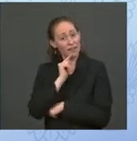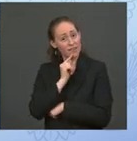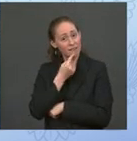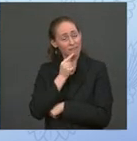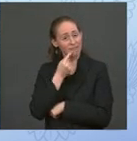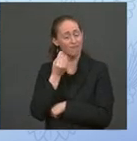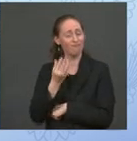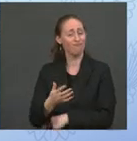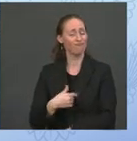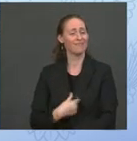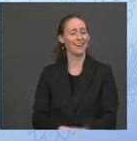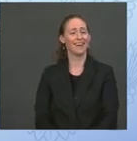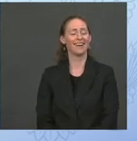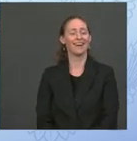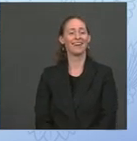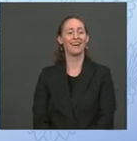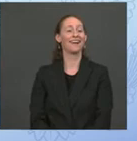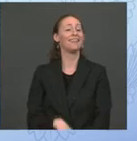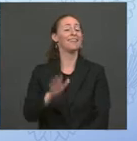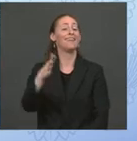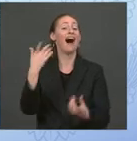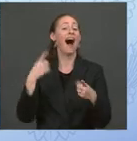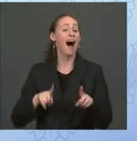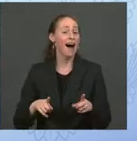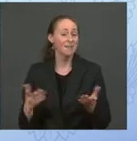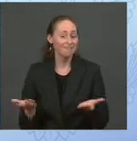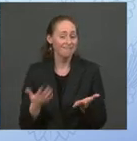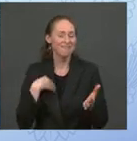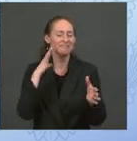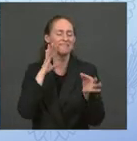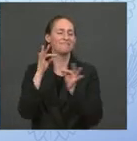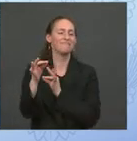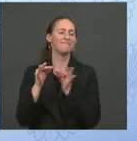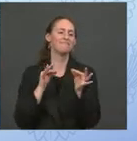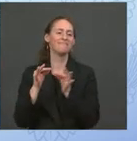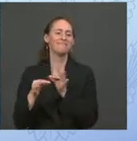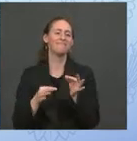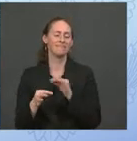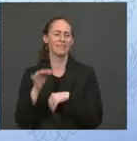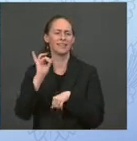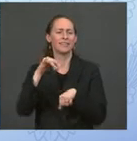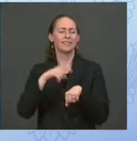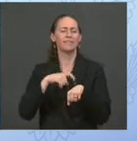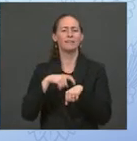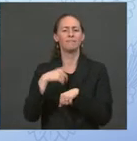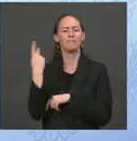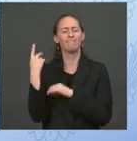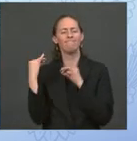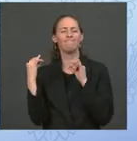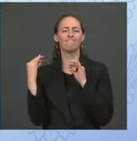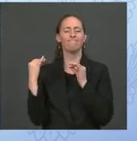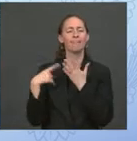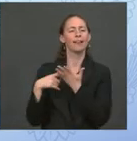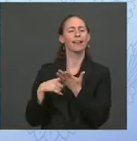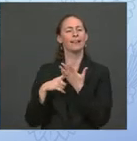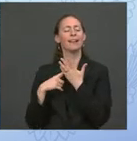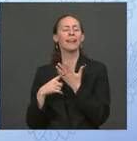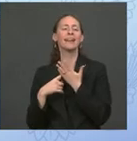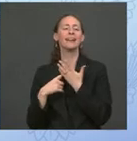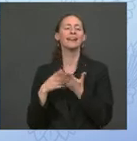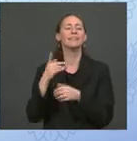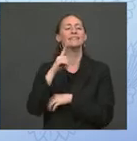Well, what happened was that we started thinking about it, and I knew immediately. Jill